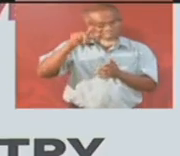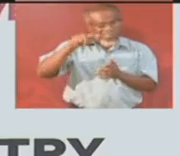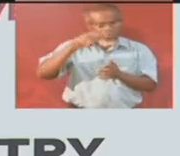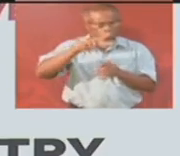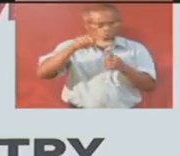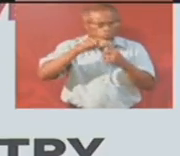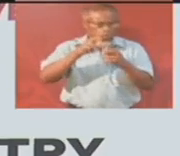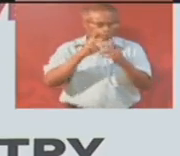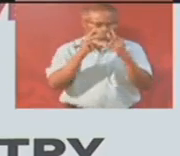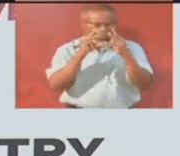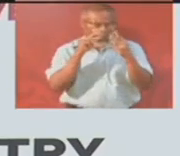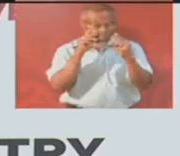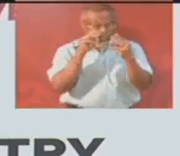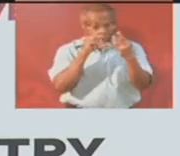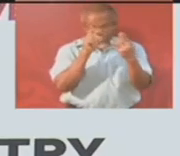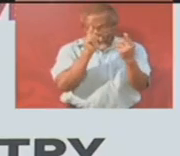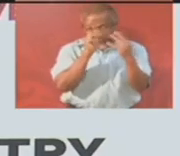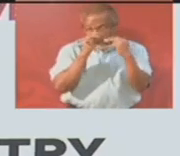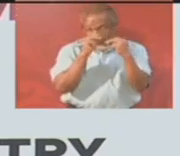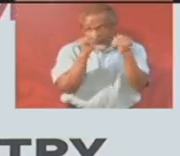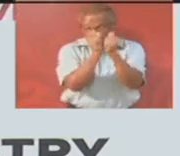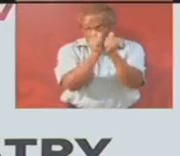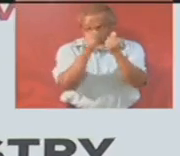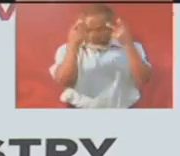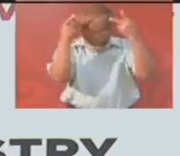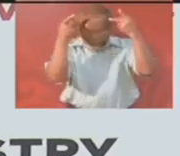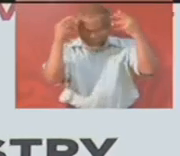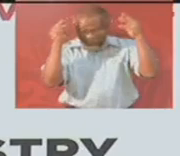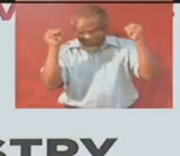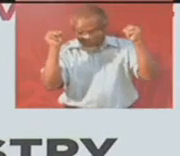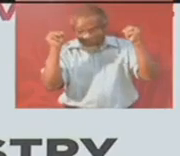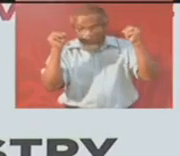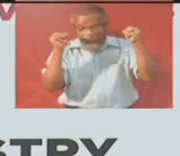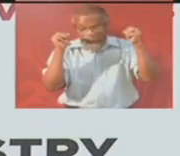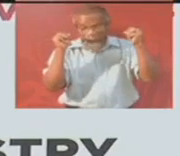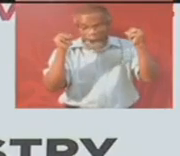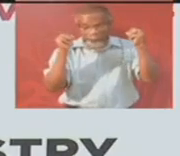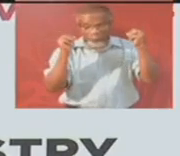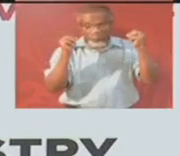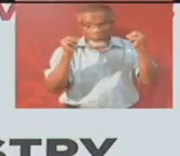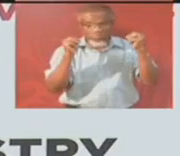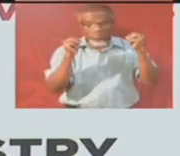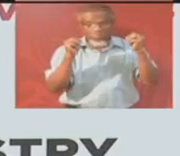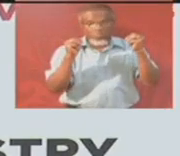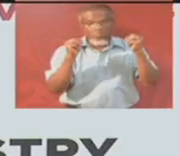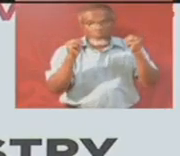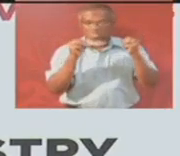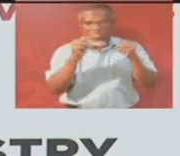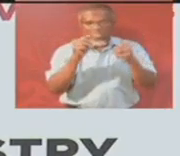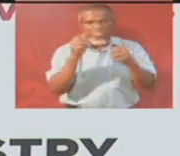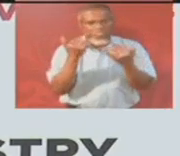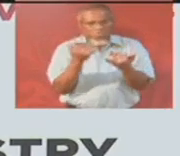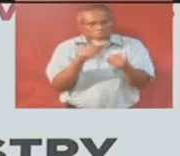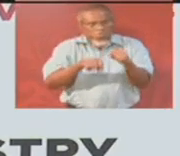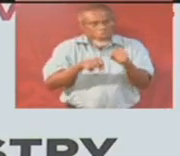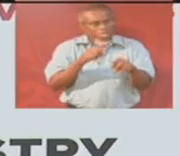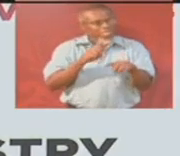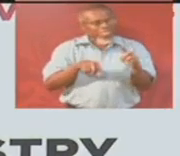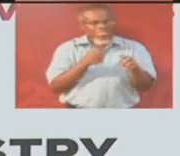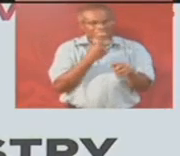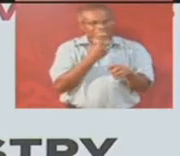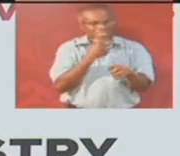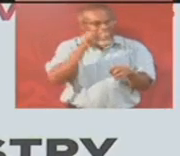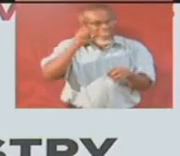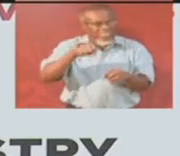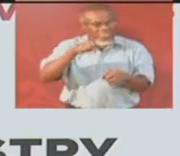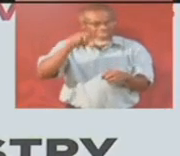data, so I can't say yay or nay at this point in time because that is not my remit. The Honorable Prime Minister